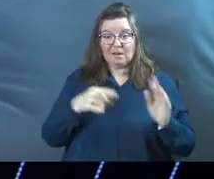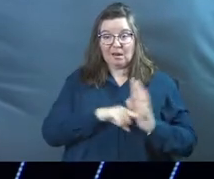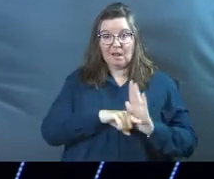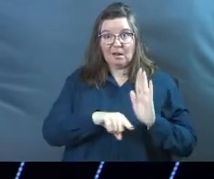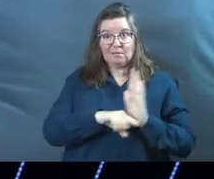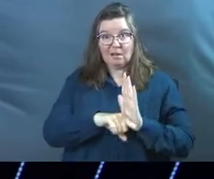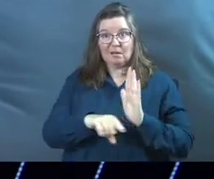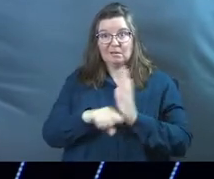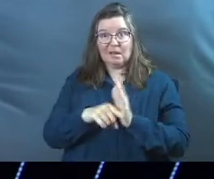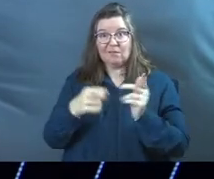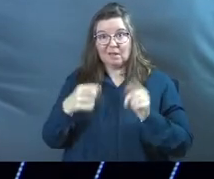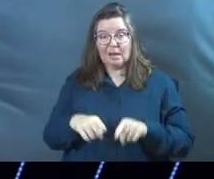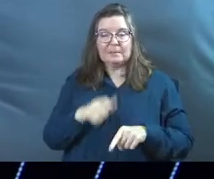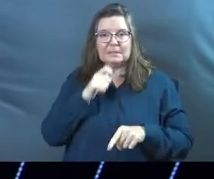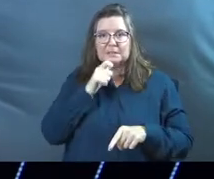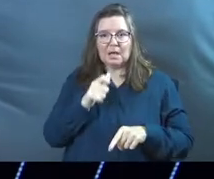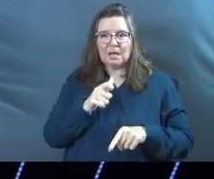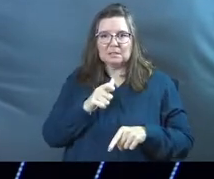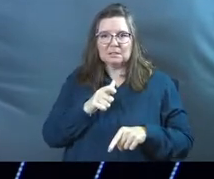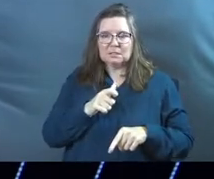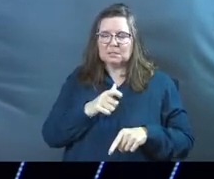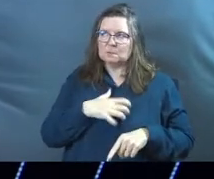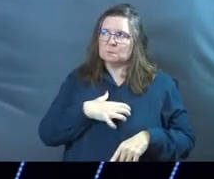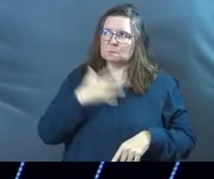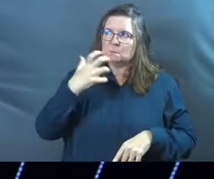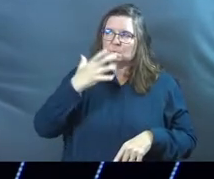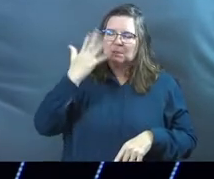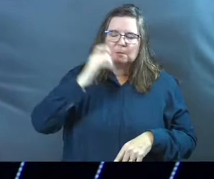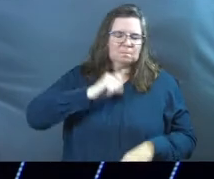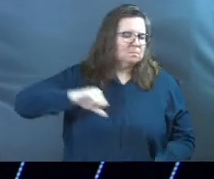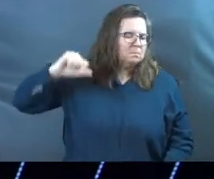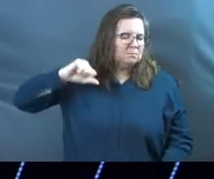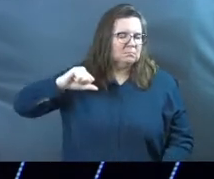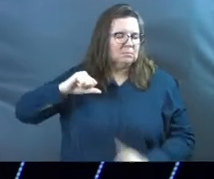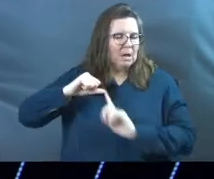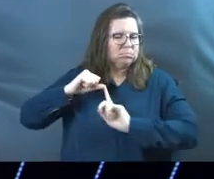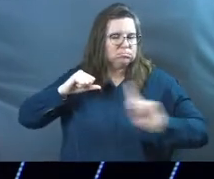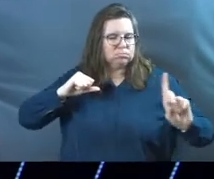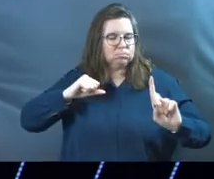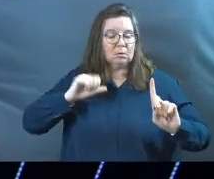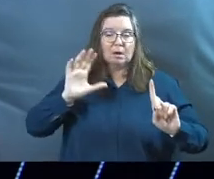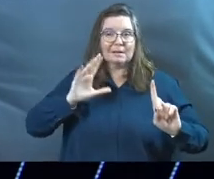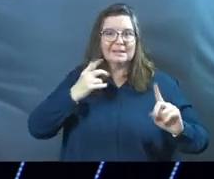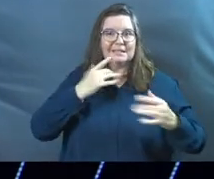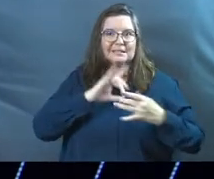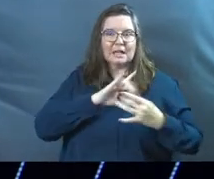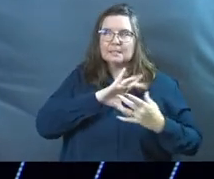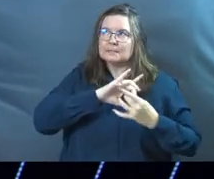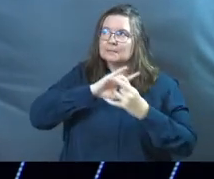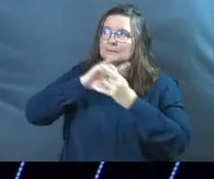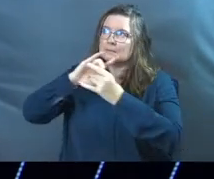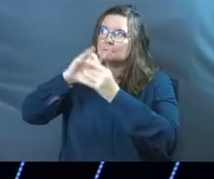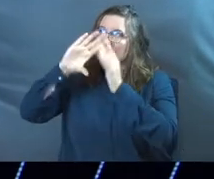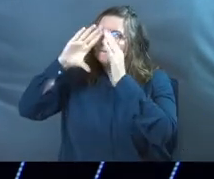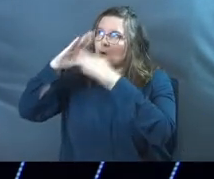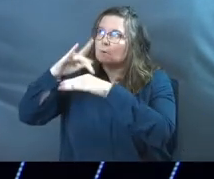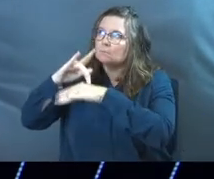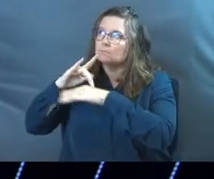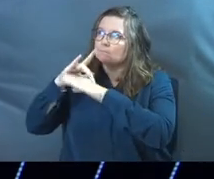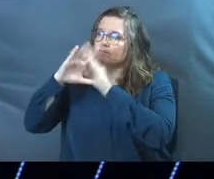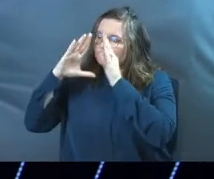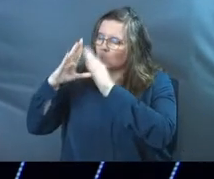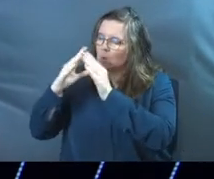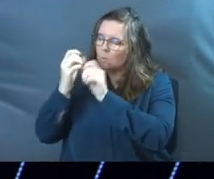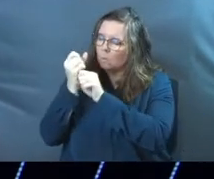happened to him, does not write off God and run away from God. Instead, he runs to God and he holds on to God in the middle of the